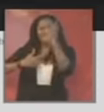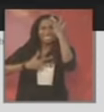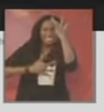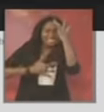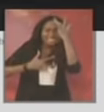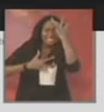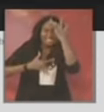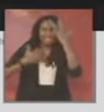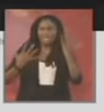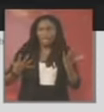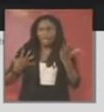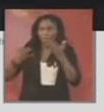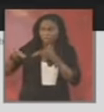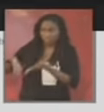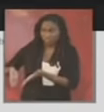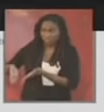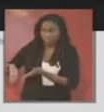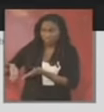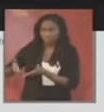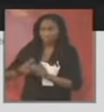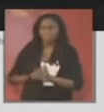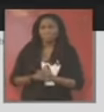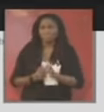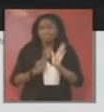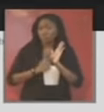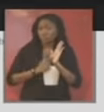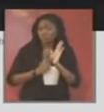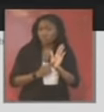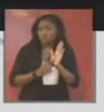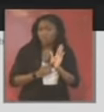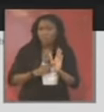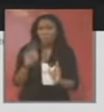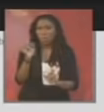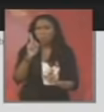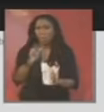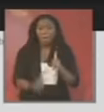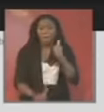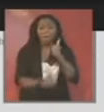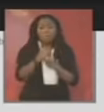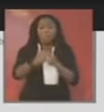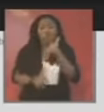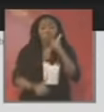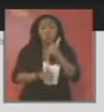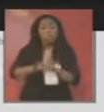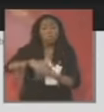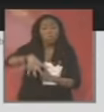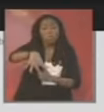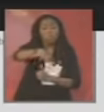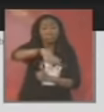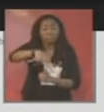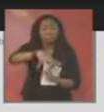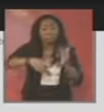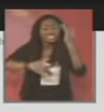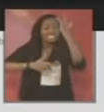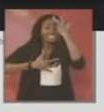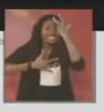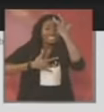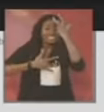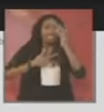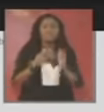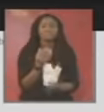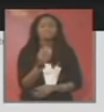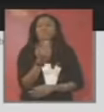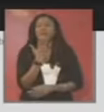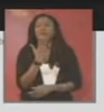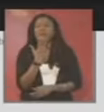here, giving some indication of where there were clusters or events of interest. So we will see that the